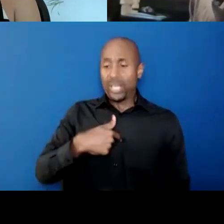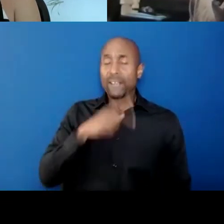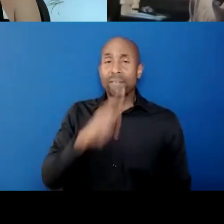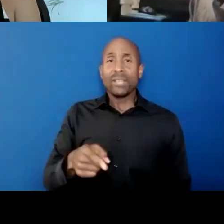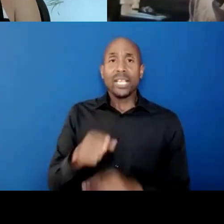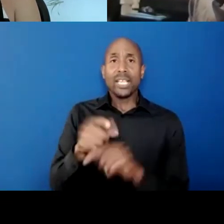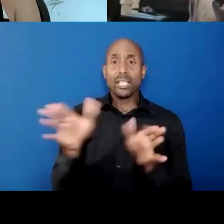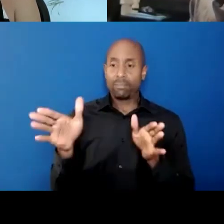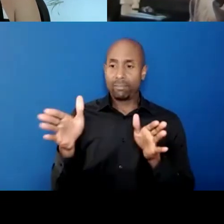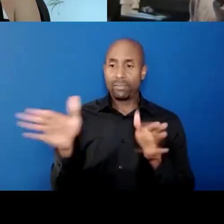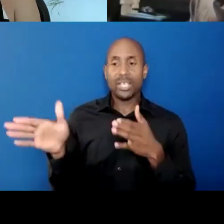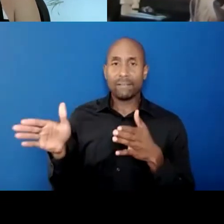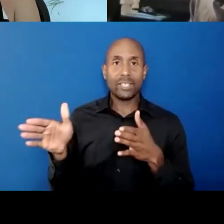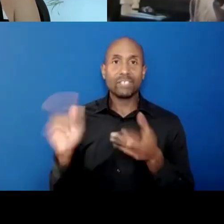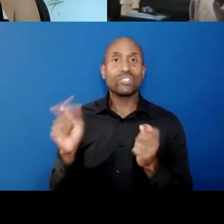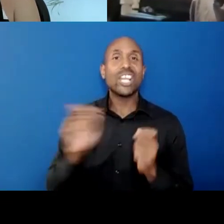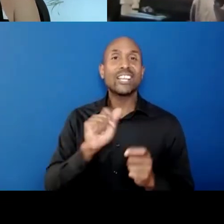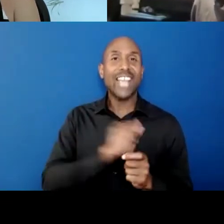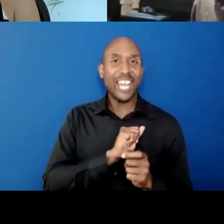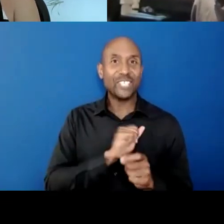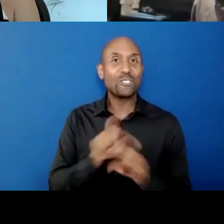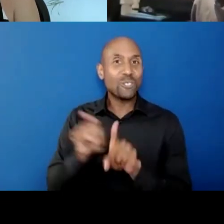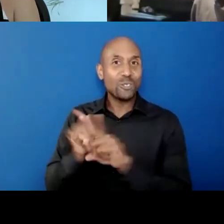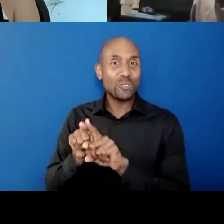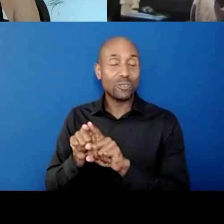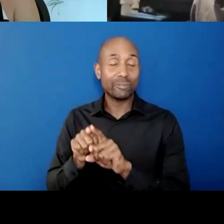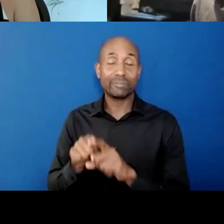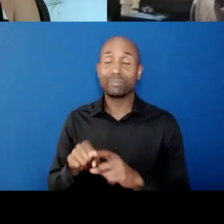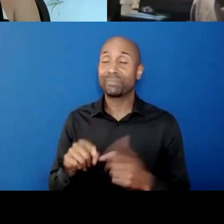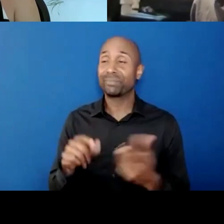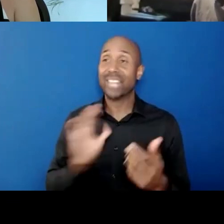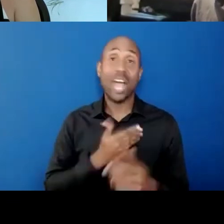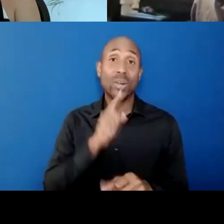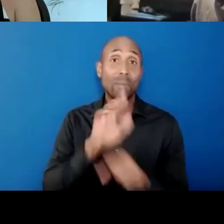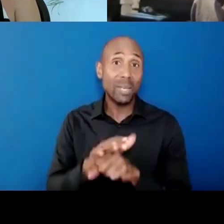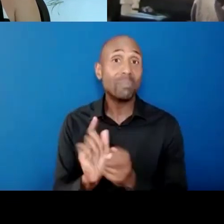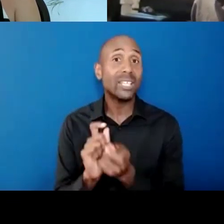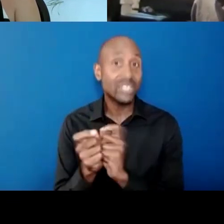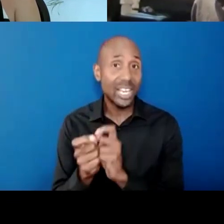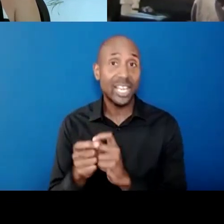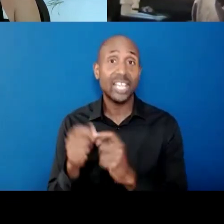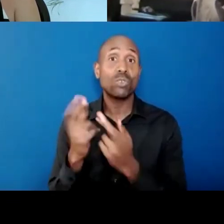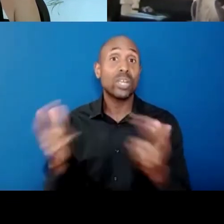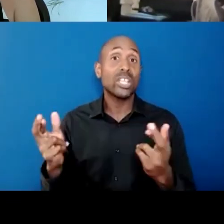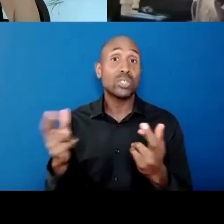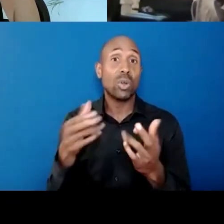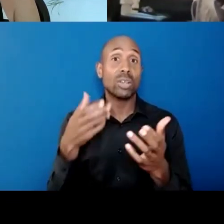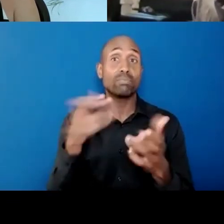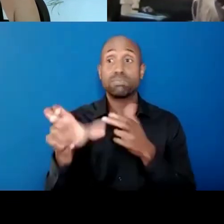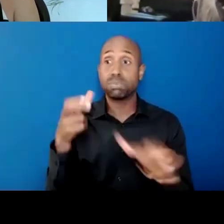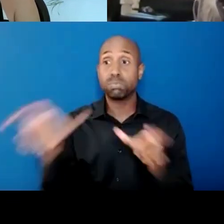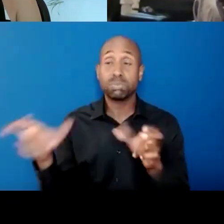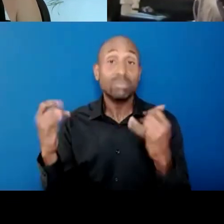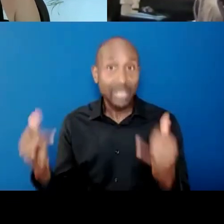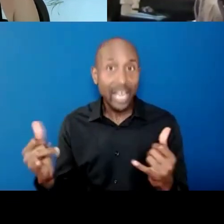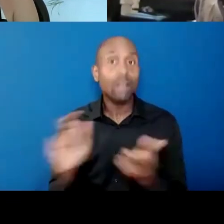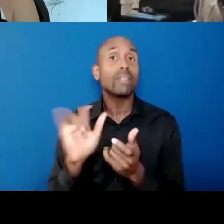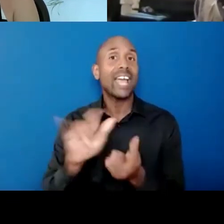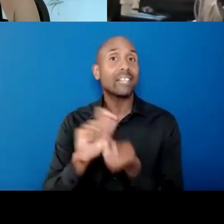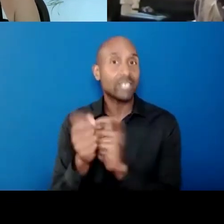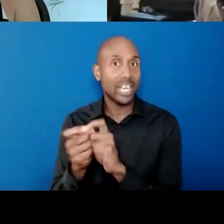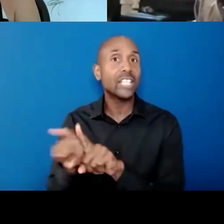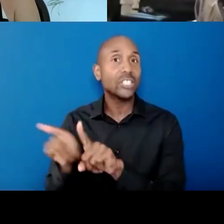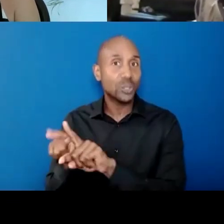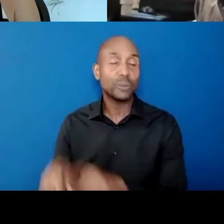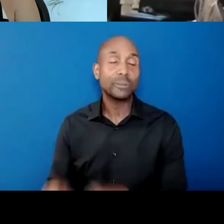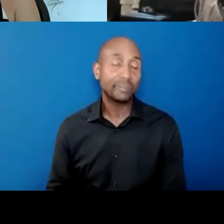in terms of attitude, in terms of commitment, in terms of resources. And I think, you know, it's part